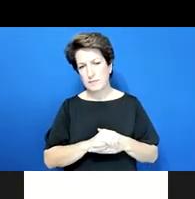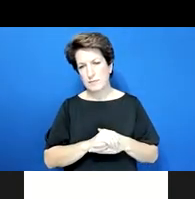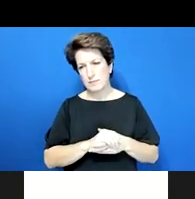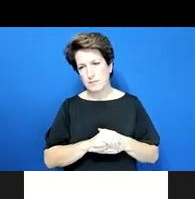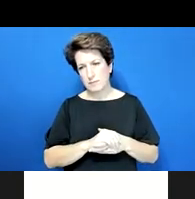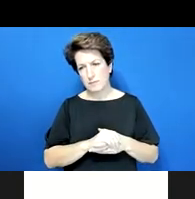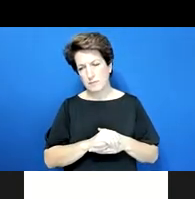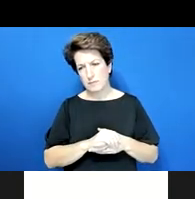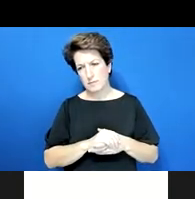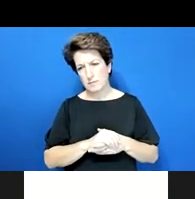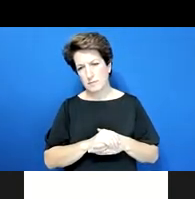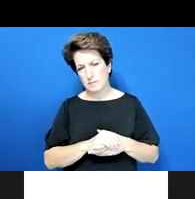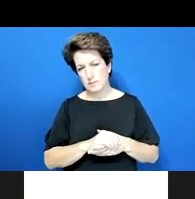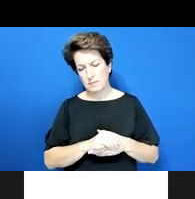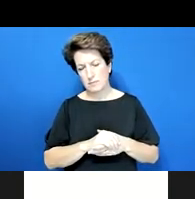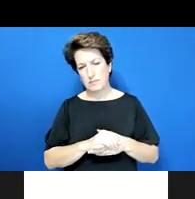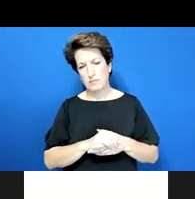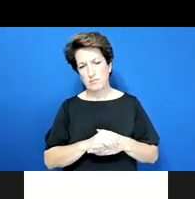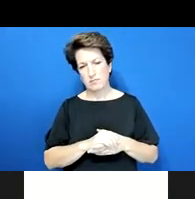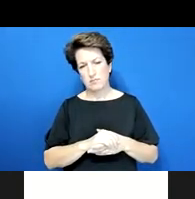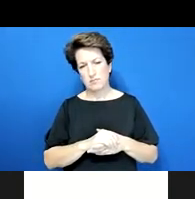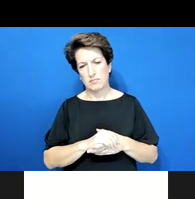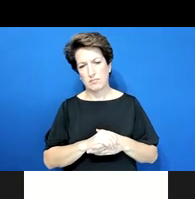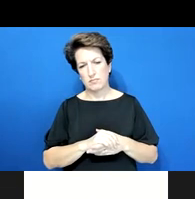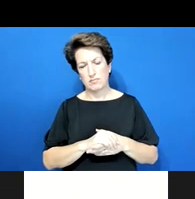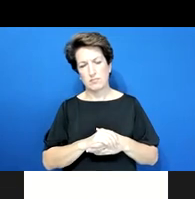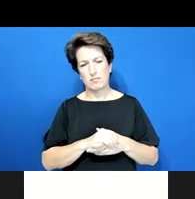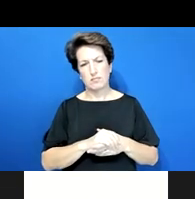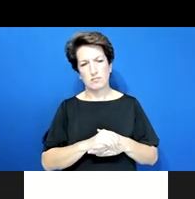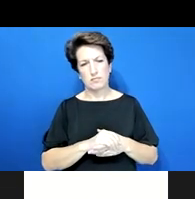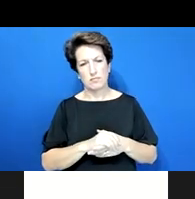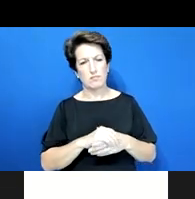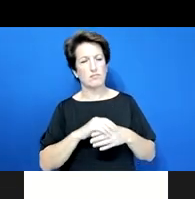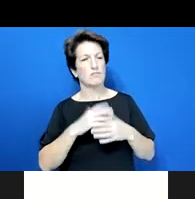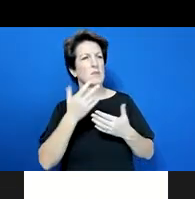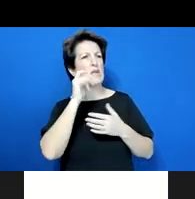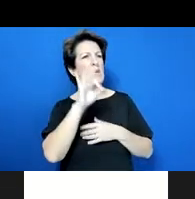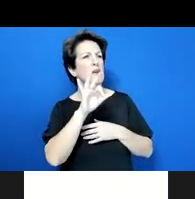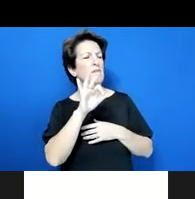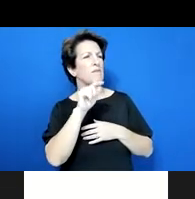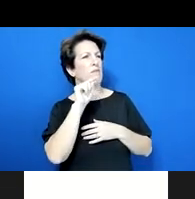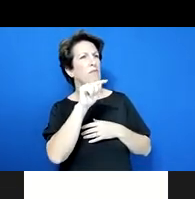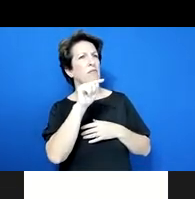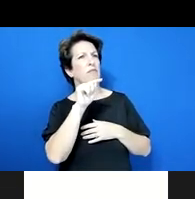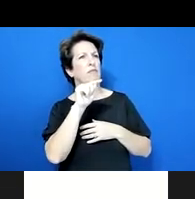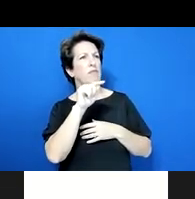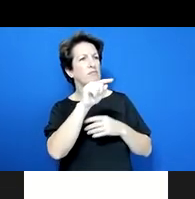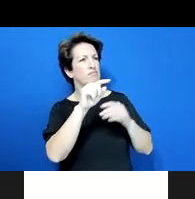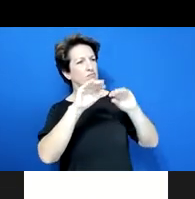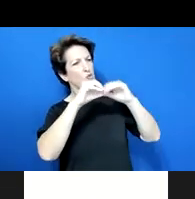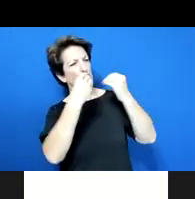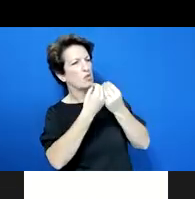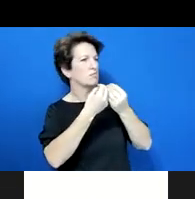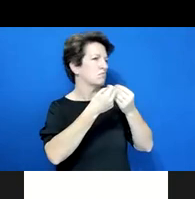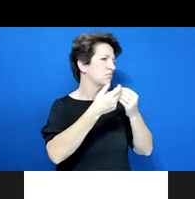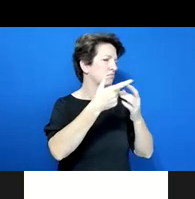places that will want to implement proof of vaccination for attendance. How do they go about